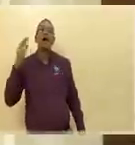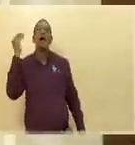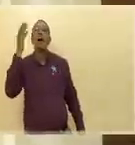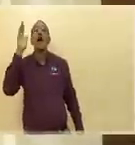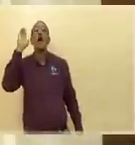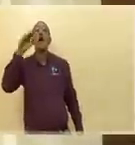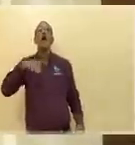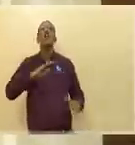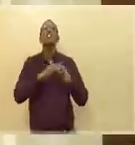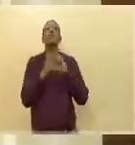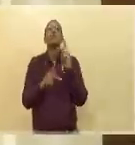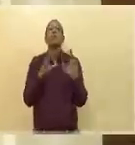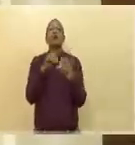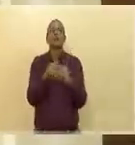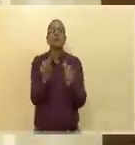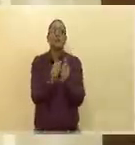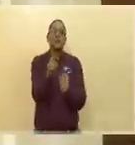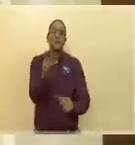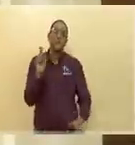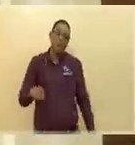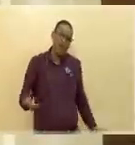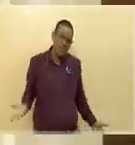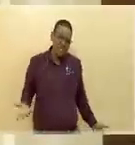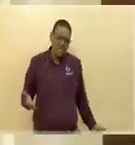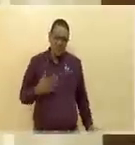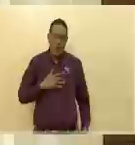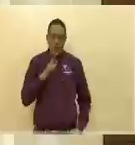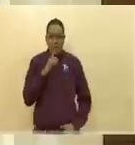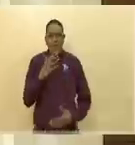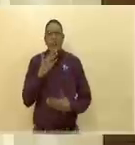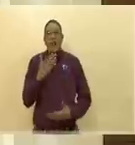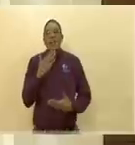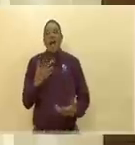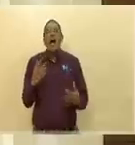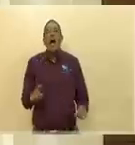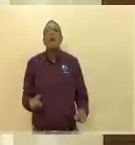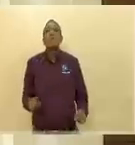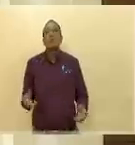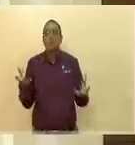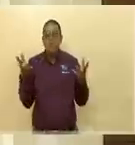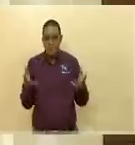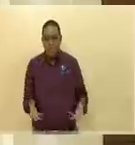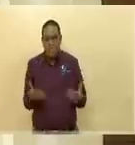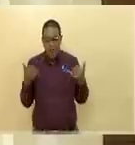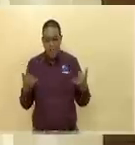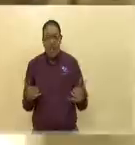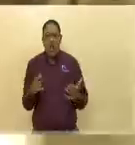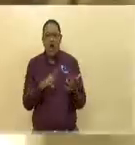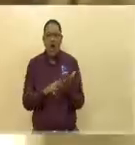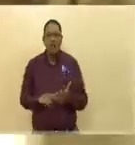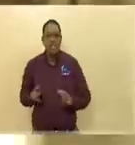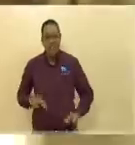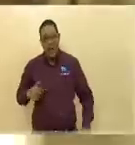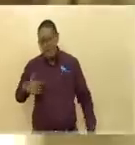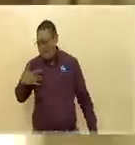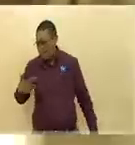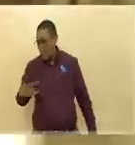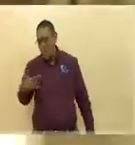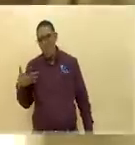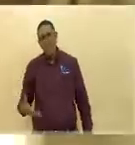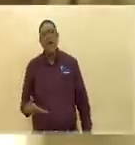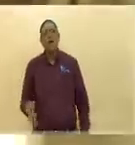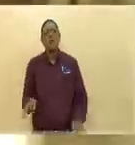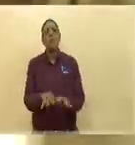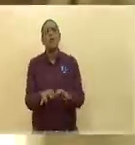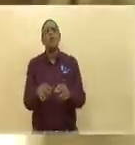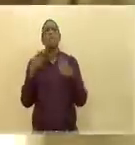Jamaican along. So it is my great pleasure to be present at this contract signing. It is indeed a